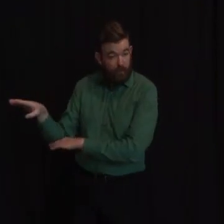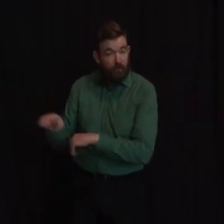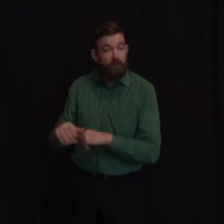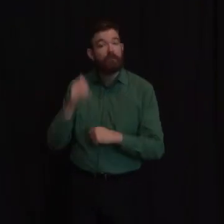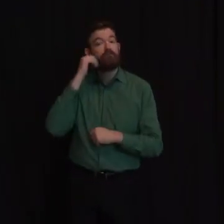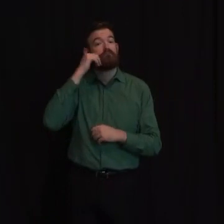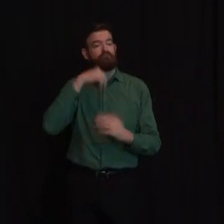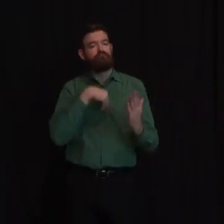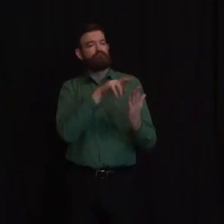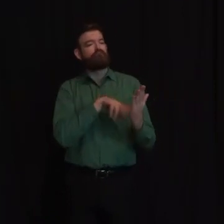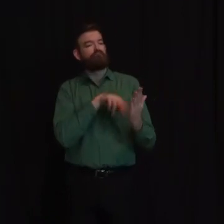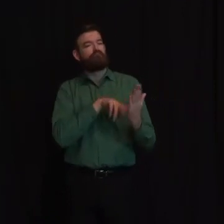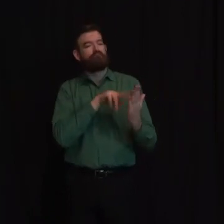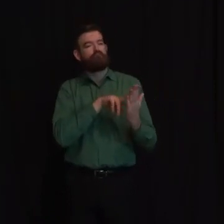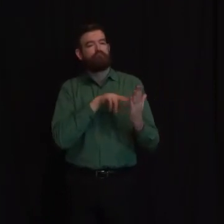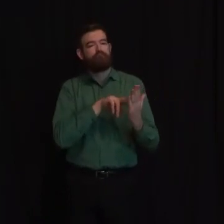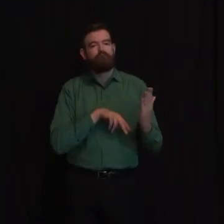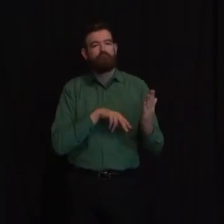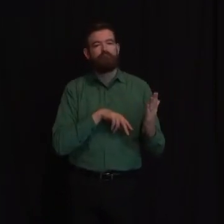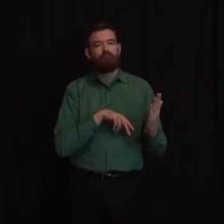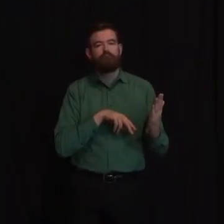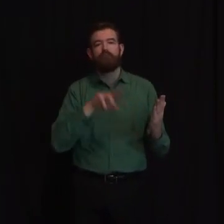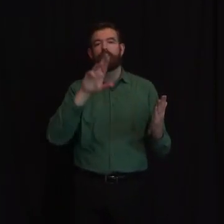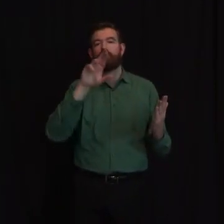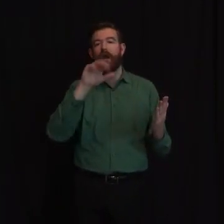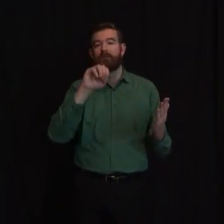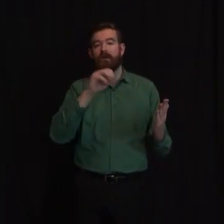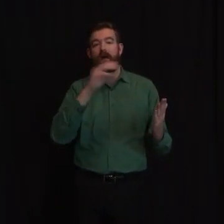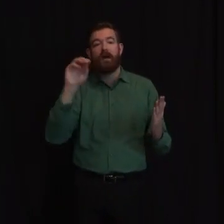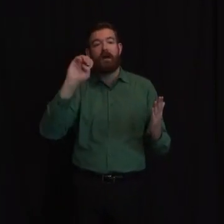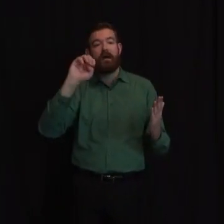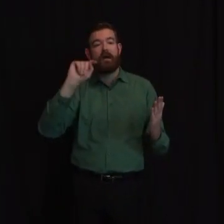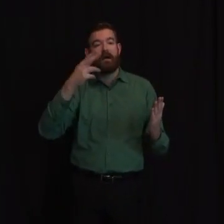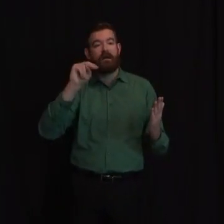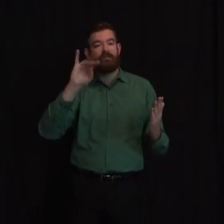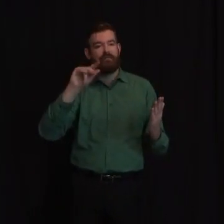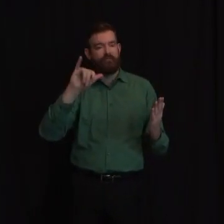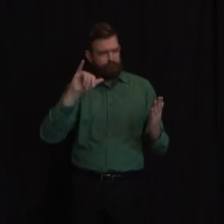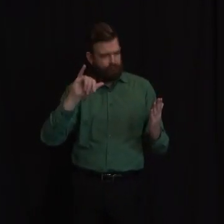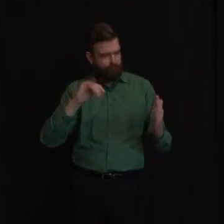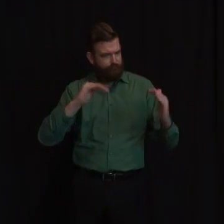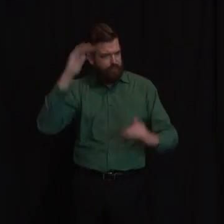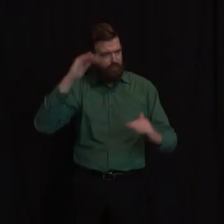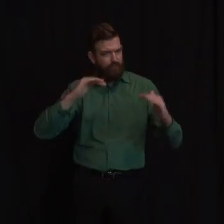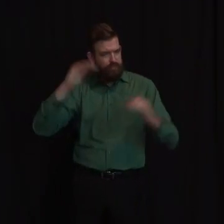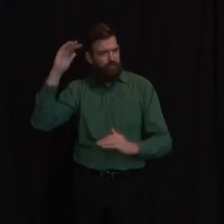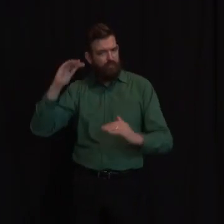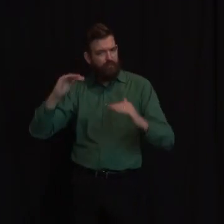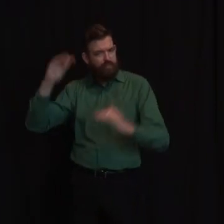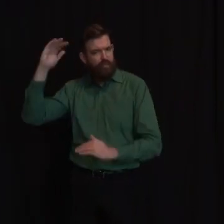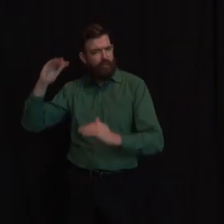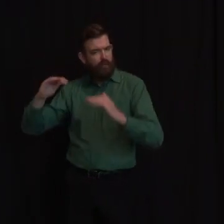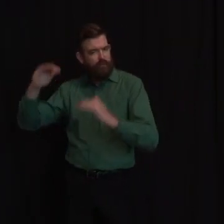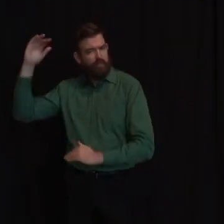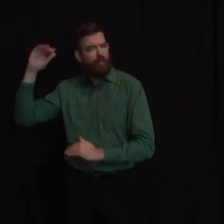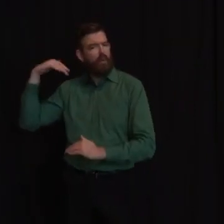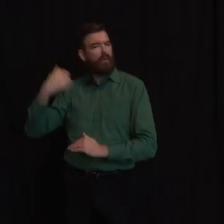ethnicity statistics that demonstrate the disproportionate impact that the coronavirus is having on communities of